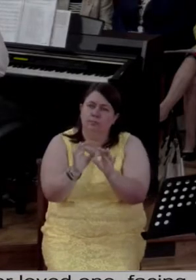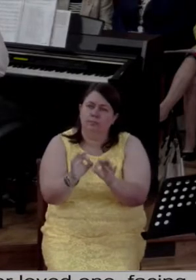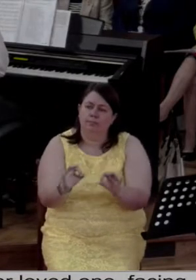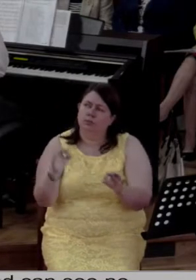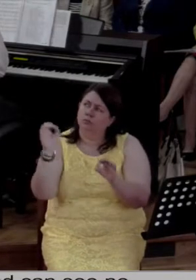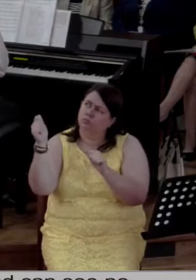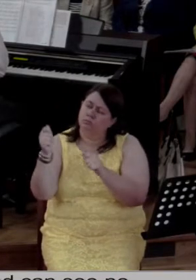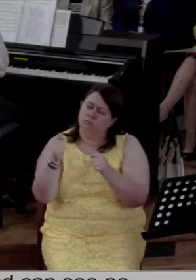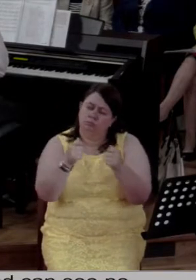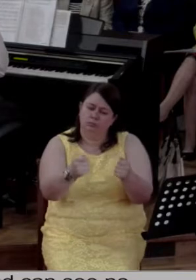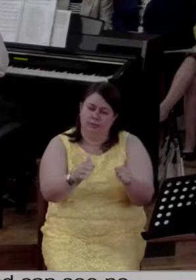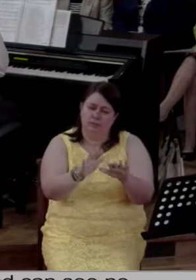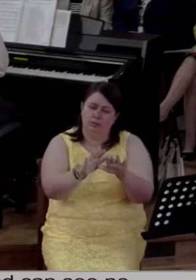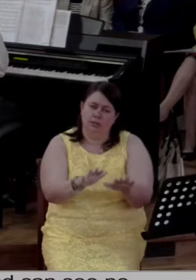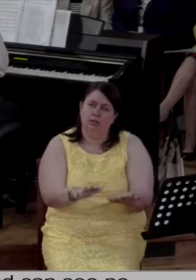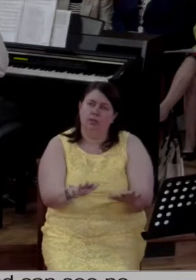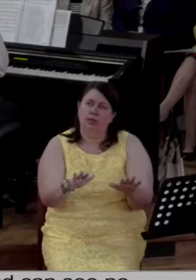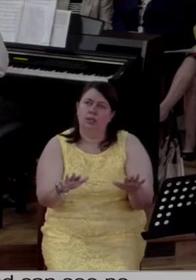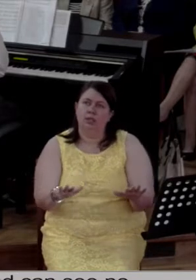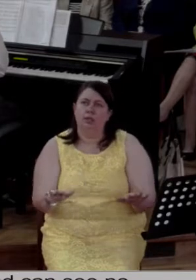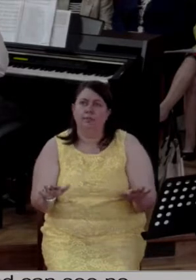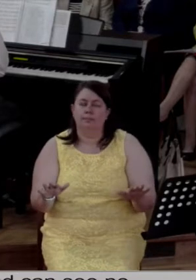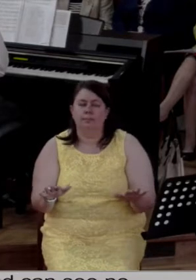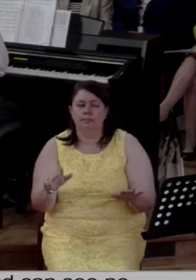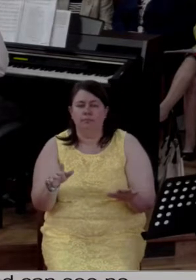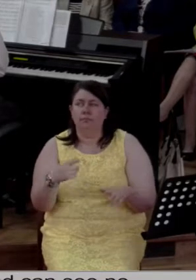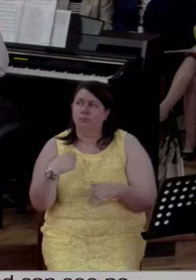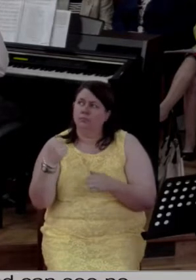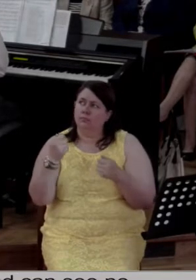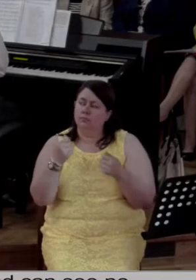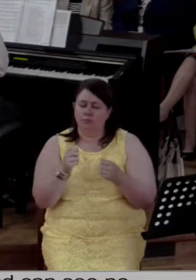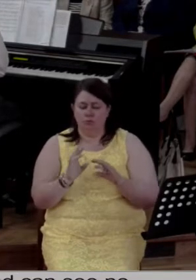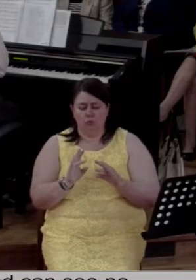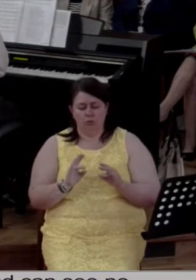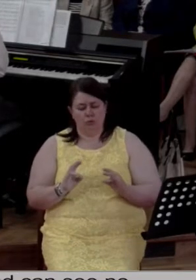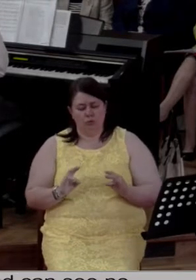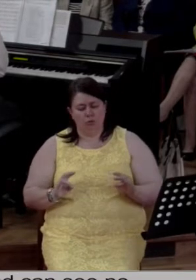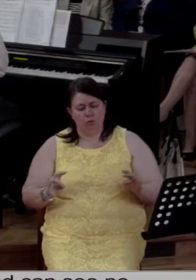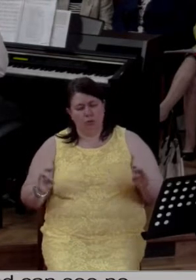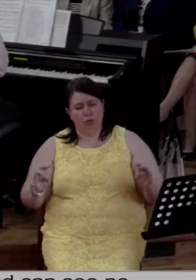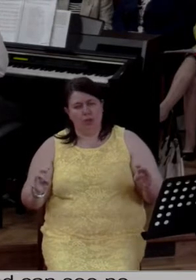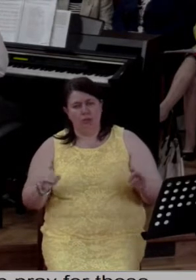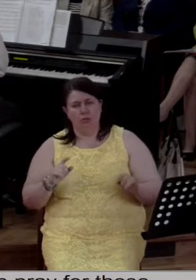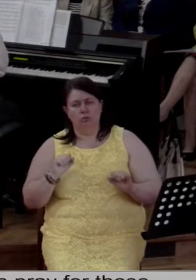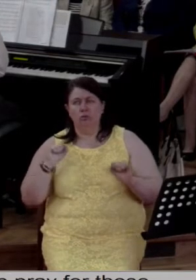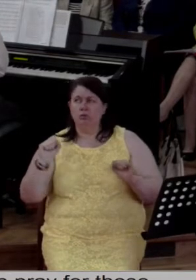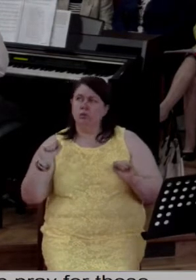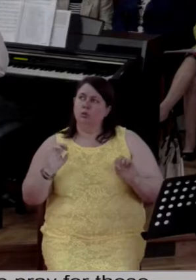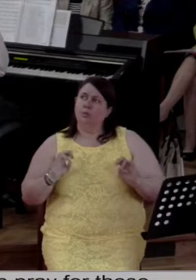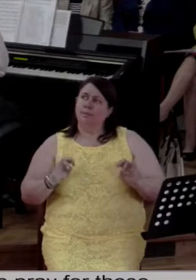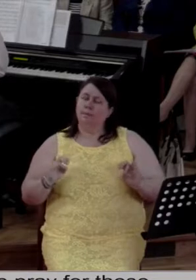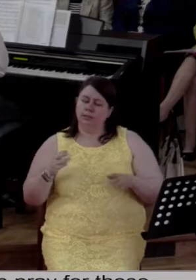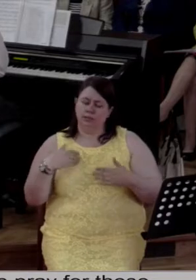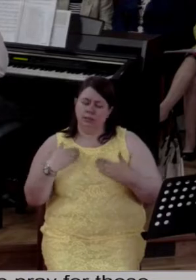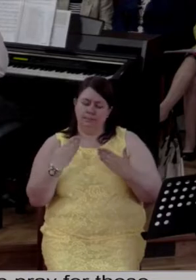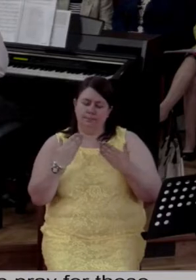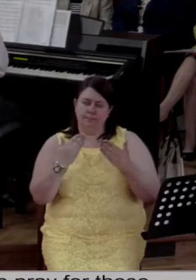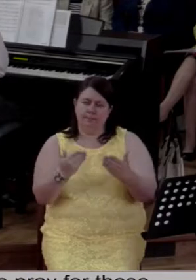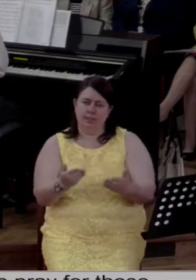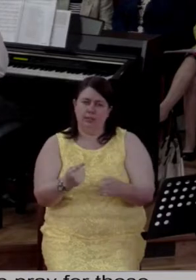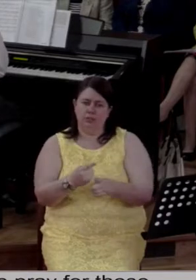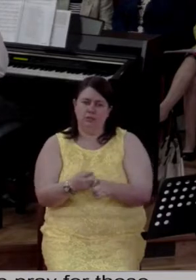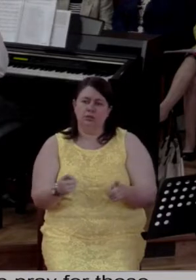your tranquility, your quietness, your peace which passes